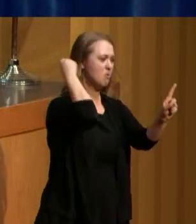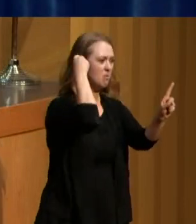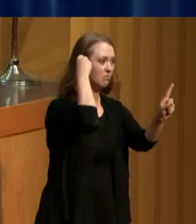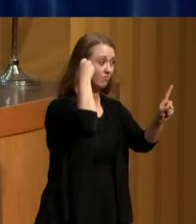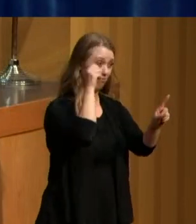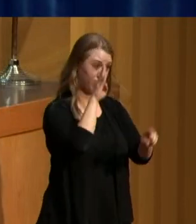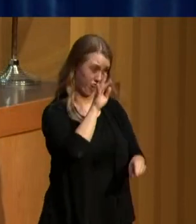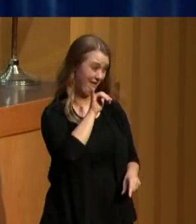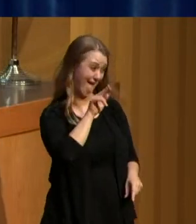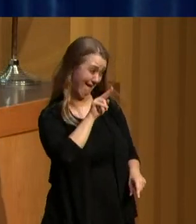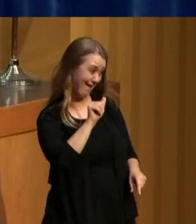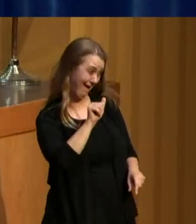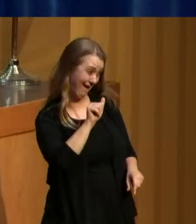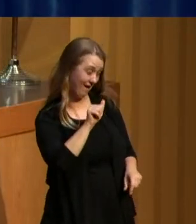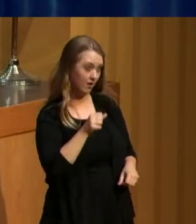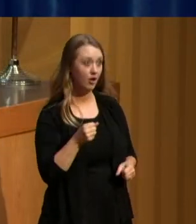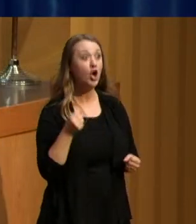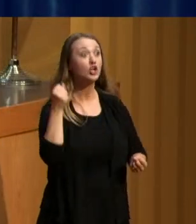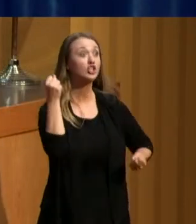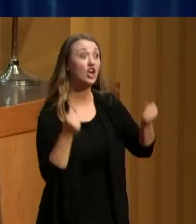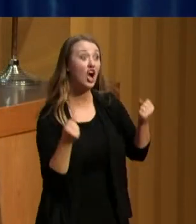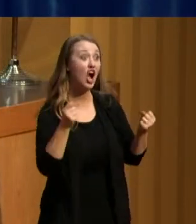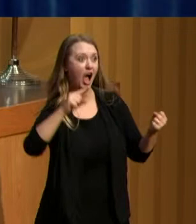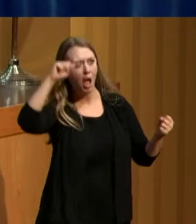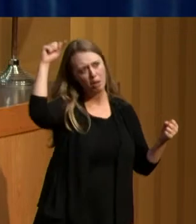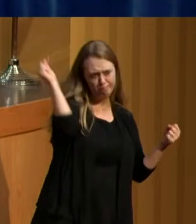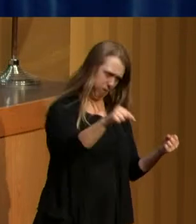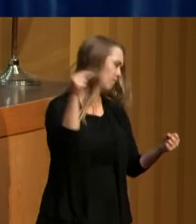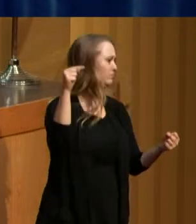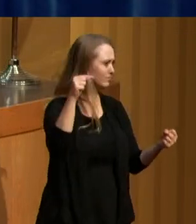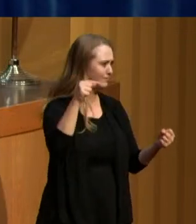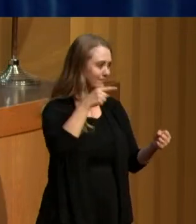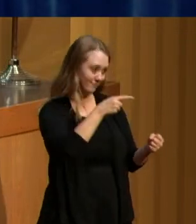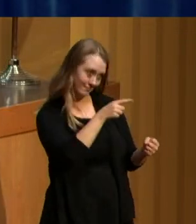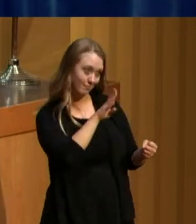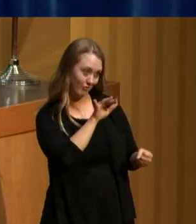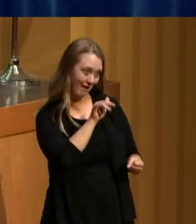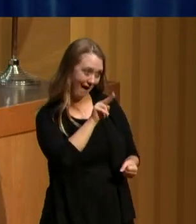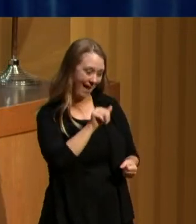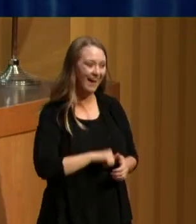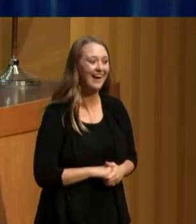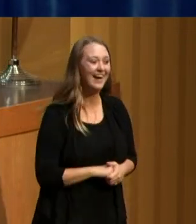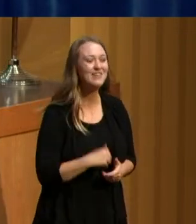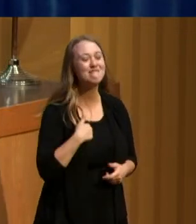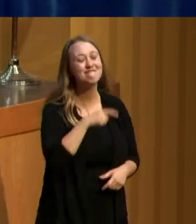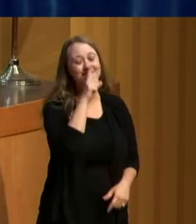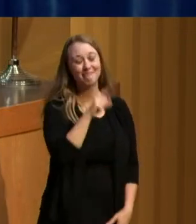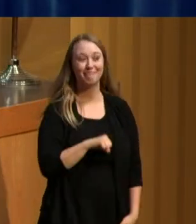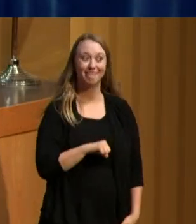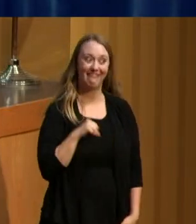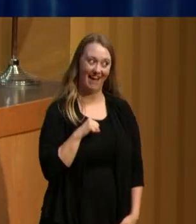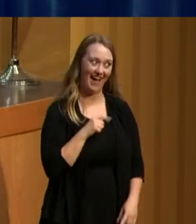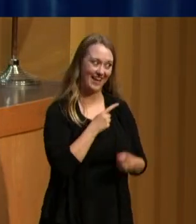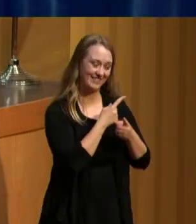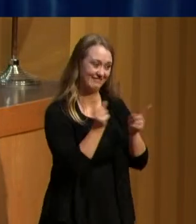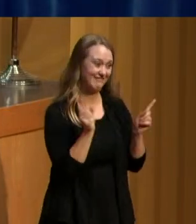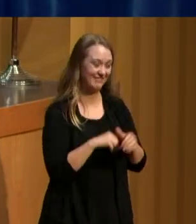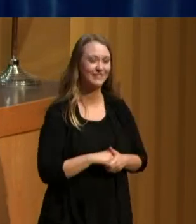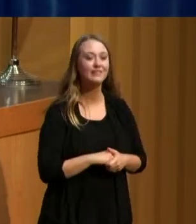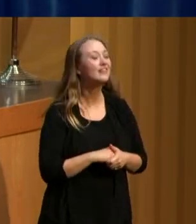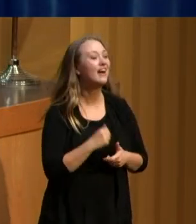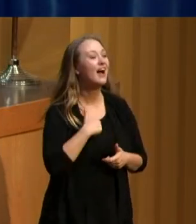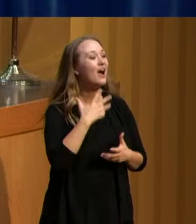Cars being dented, Brianna. We're so very proud of you. I want to send just a couple of